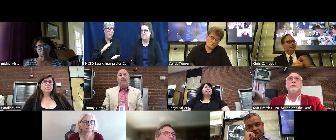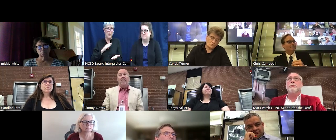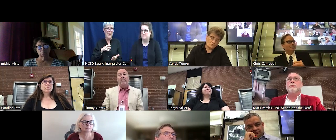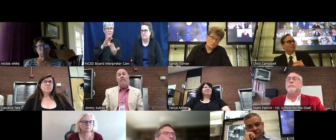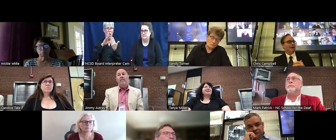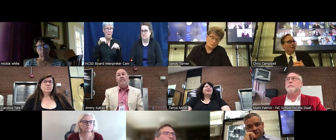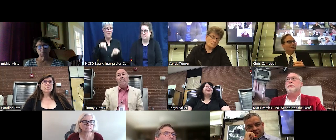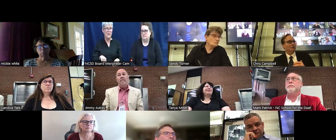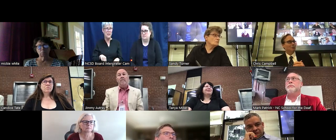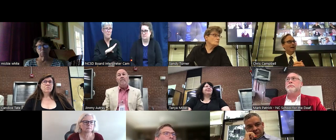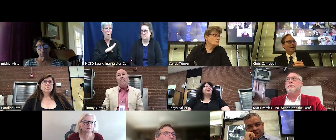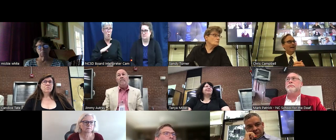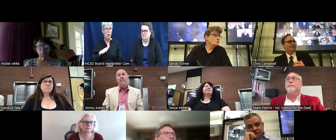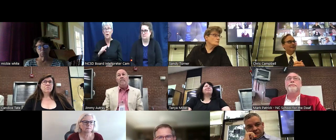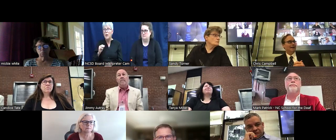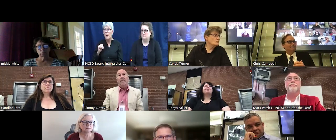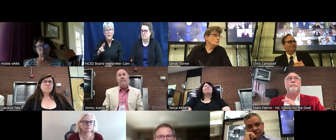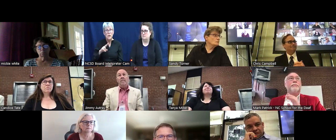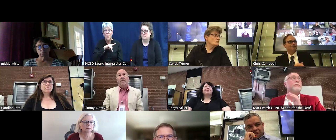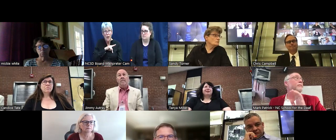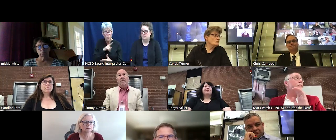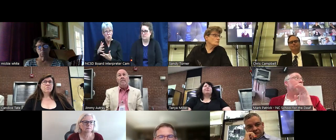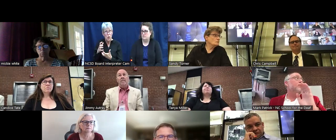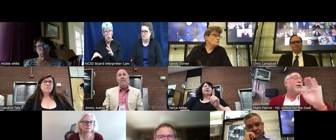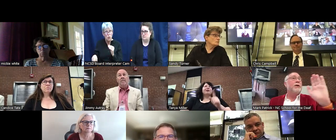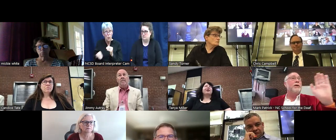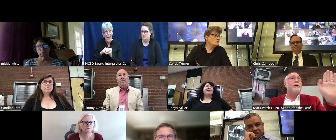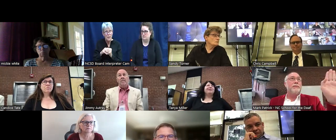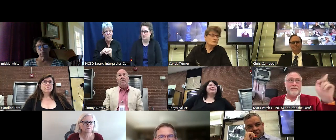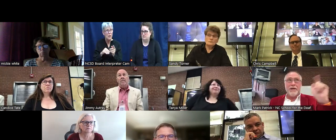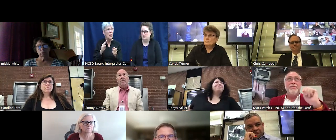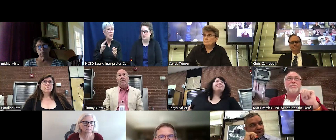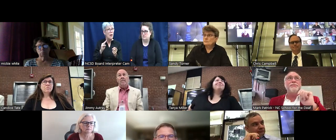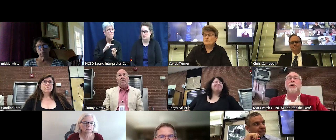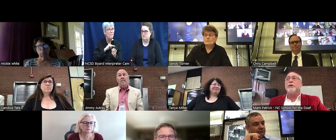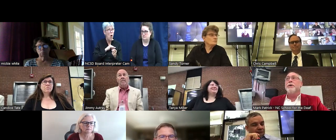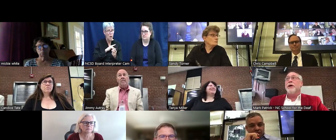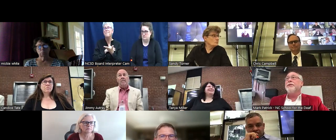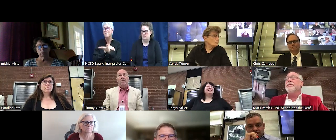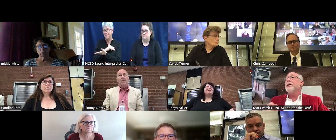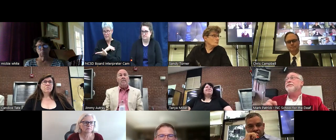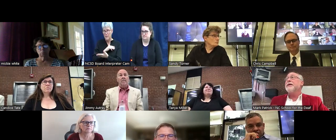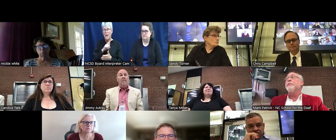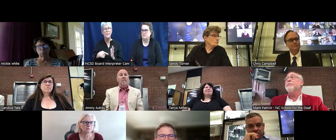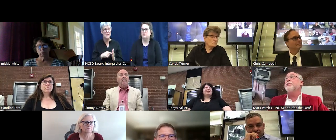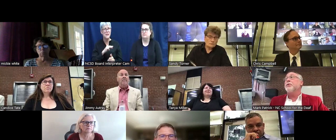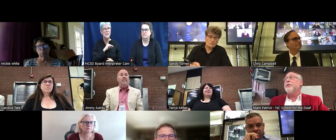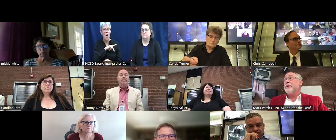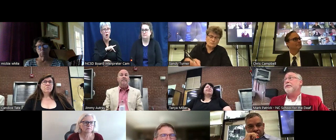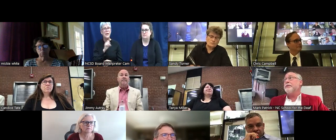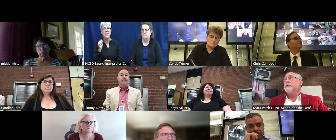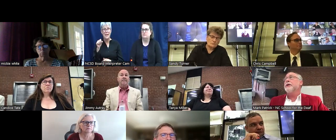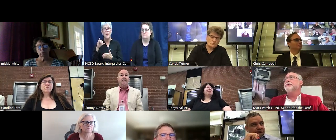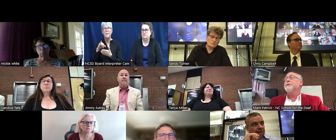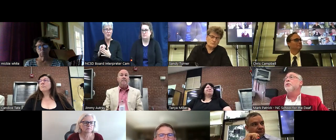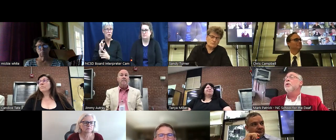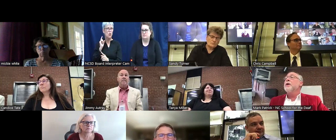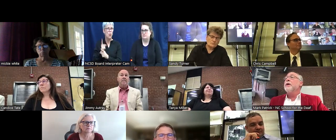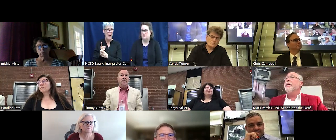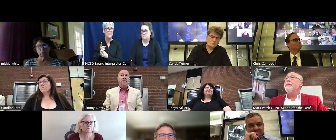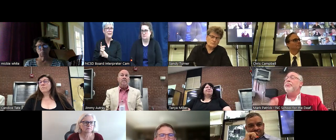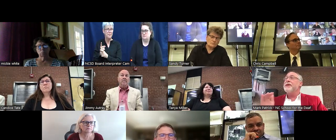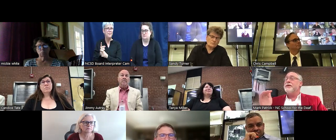anything, Mr. Patrick, that you want to add to that? And this is Mark. And yes, that would be correct. And